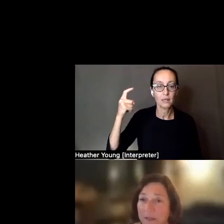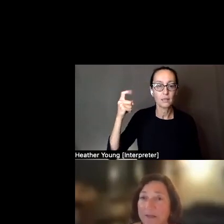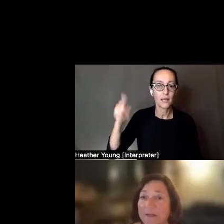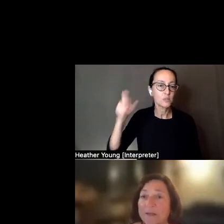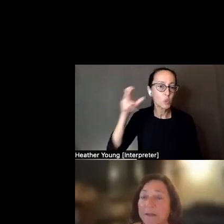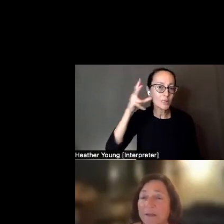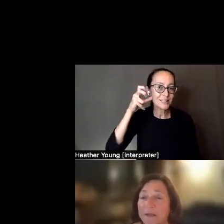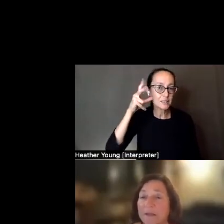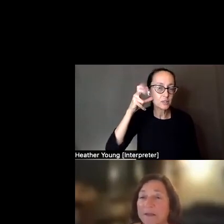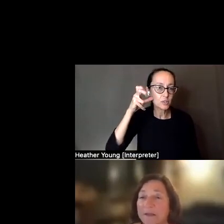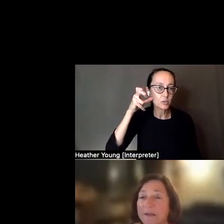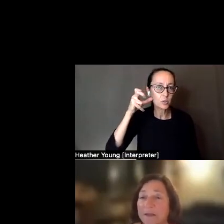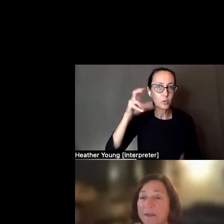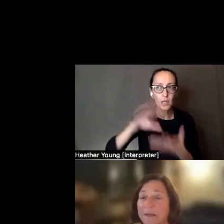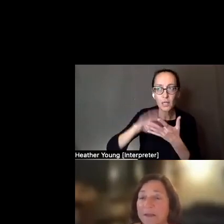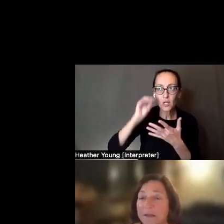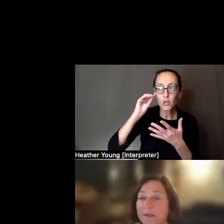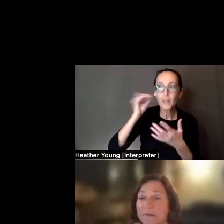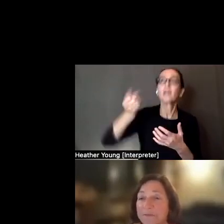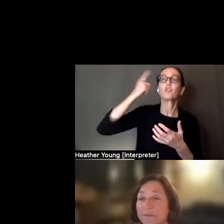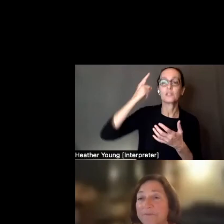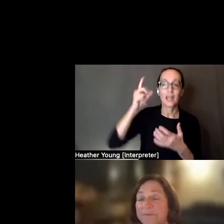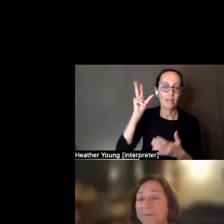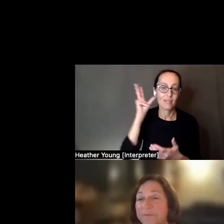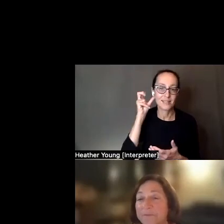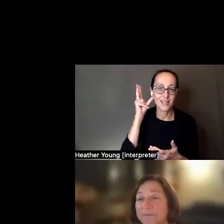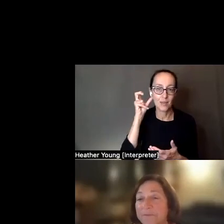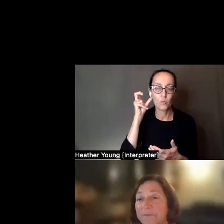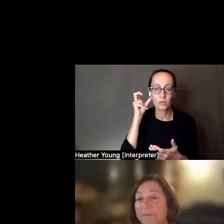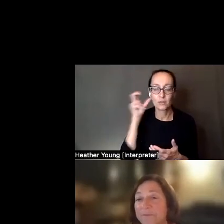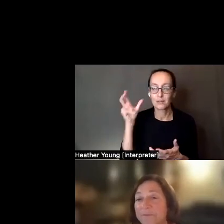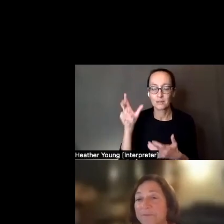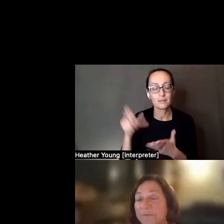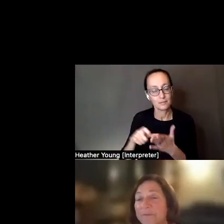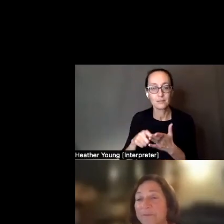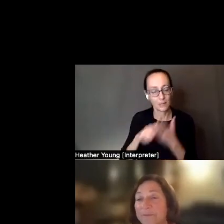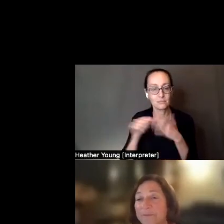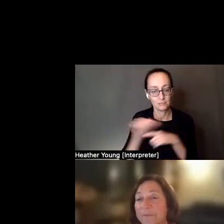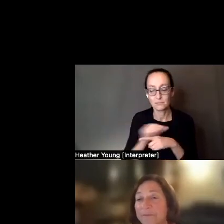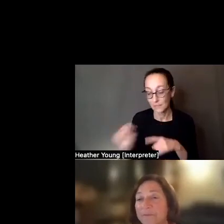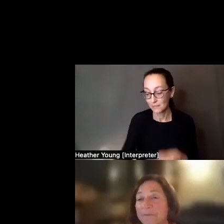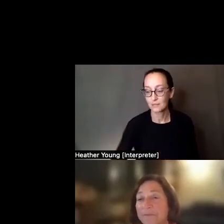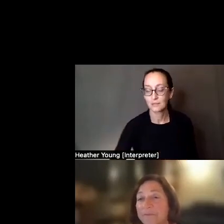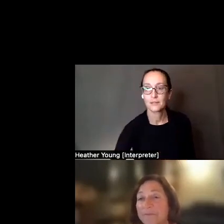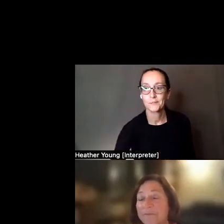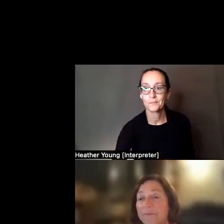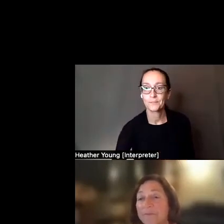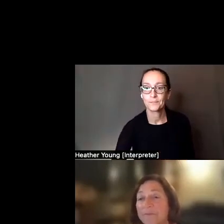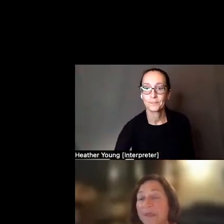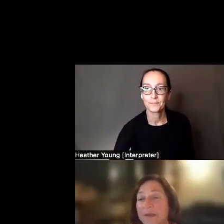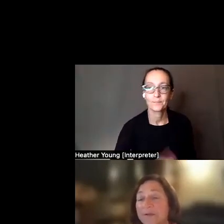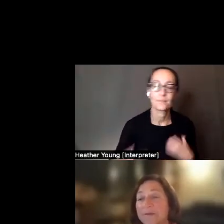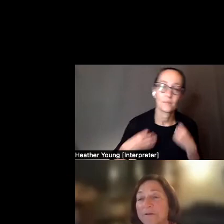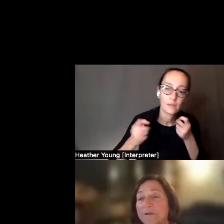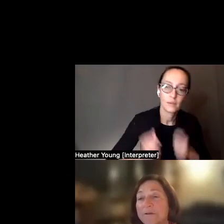understand the sound that's coming to them. So yeah, so we really would encourage